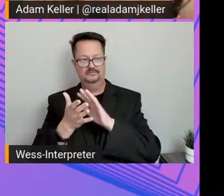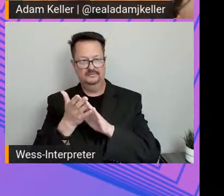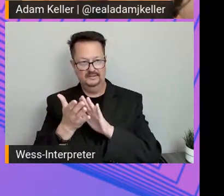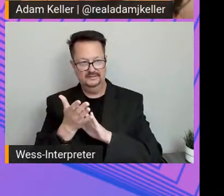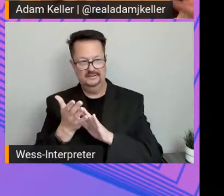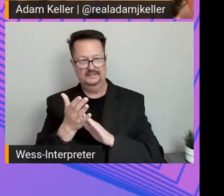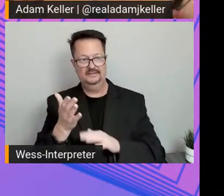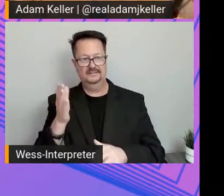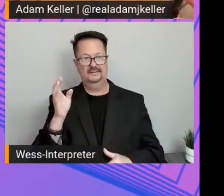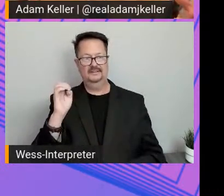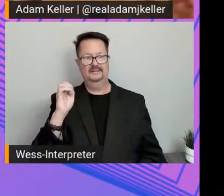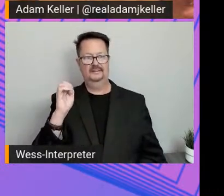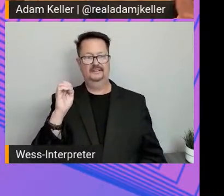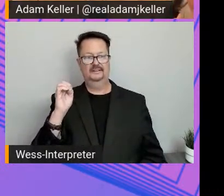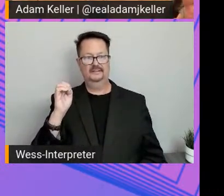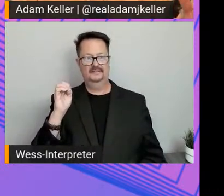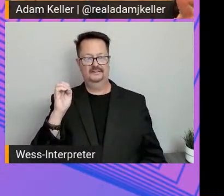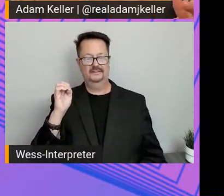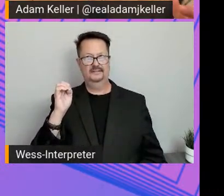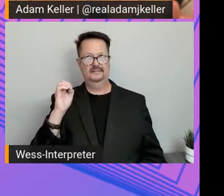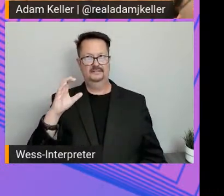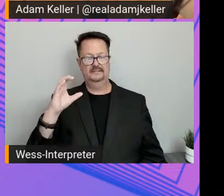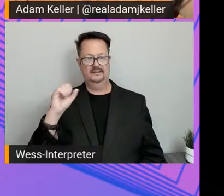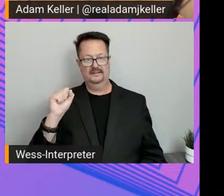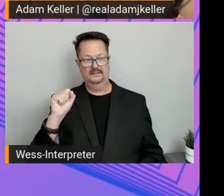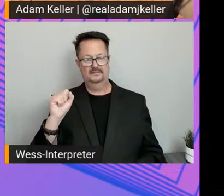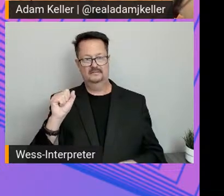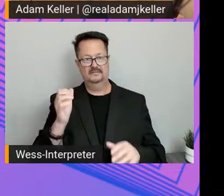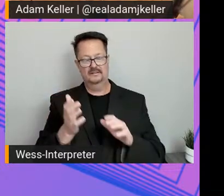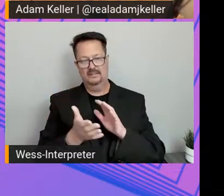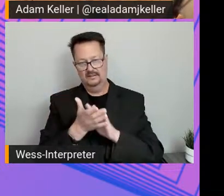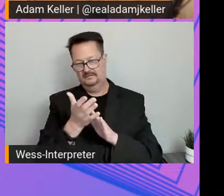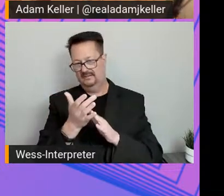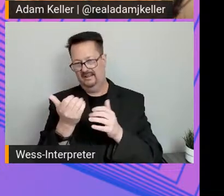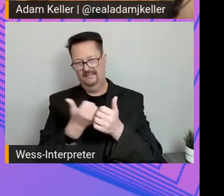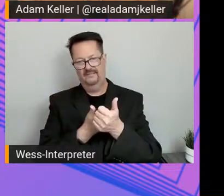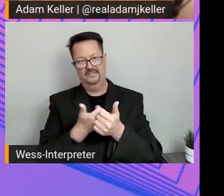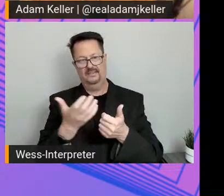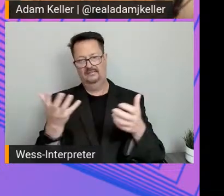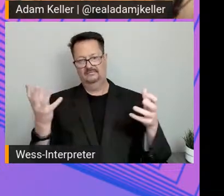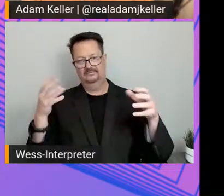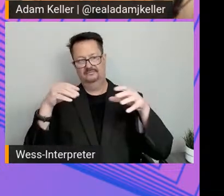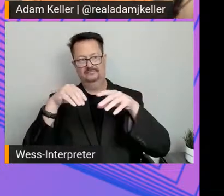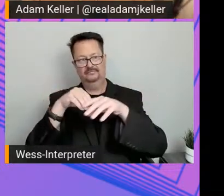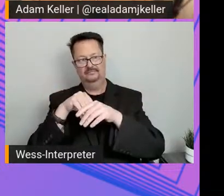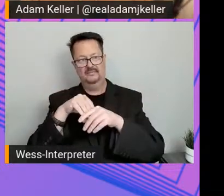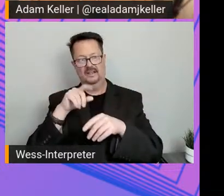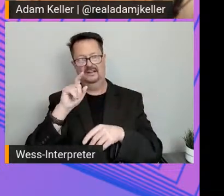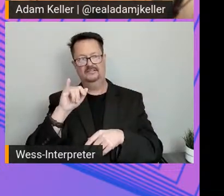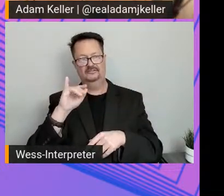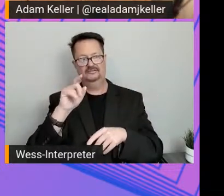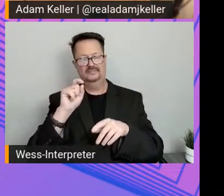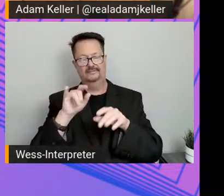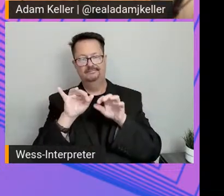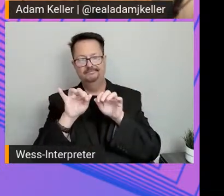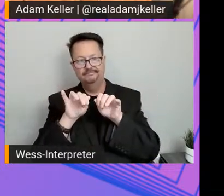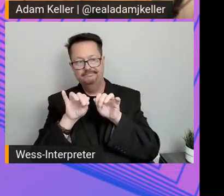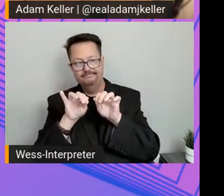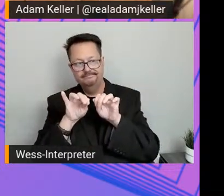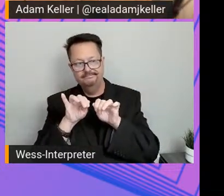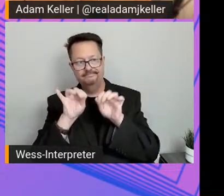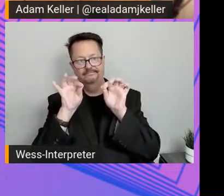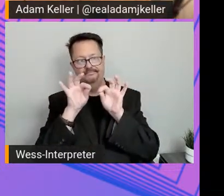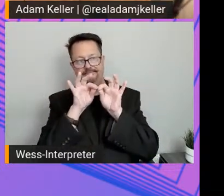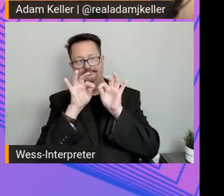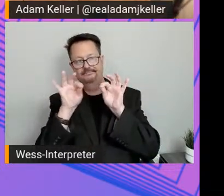ECS cluster, all of these things all built in. And all I had to do was define that in just a few lines of code. So